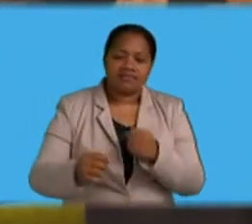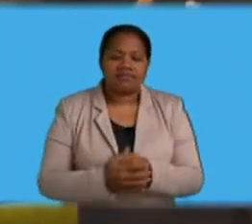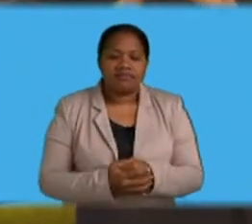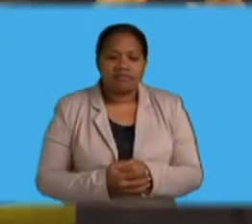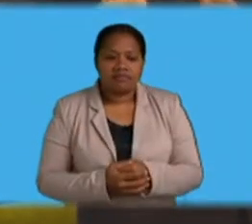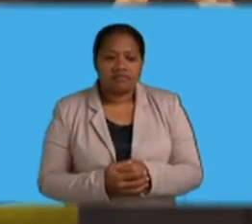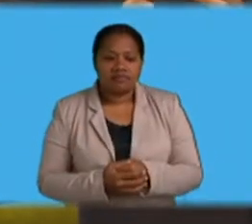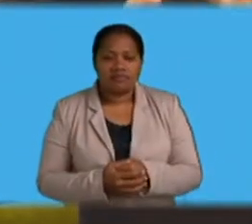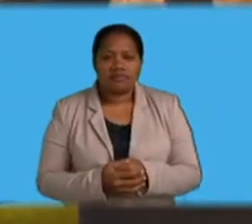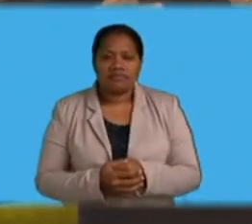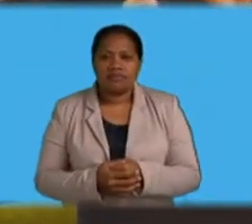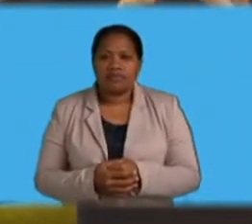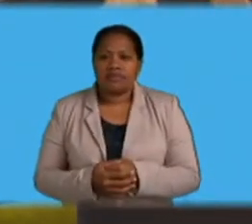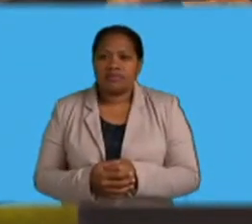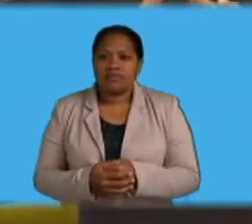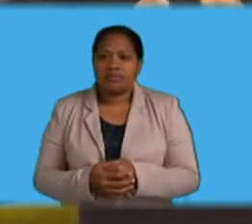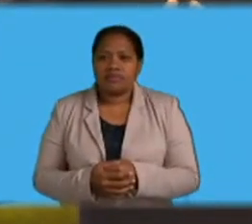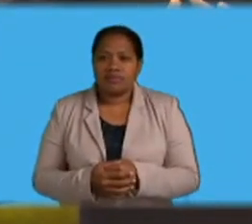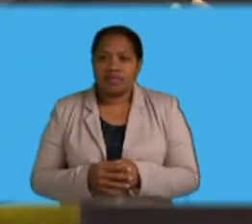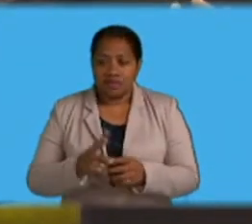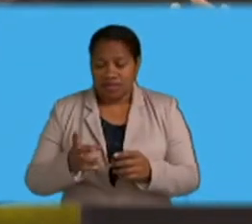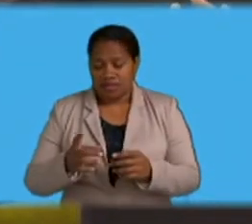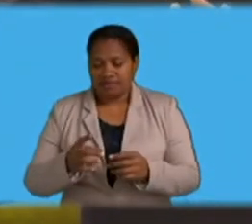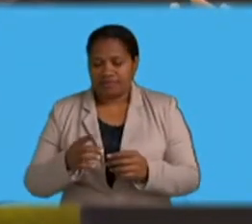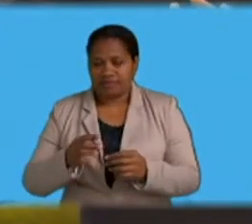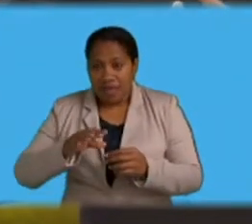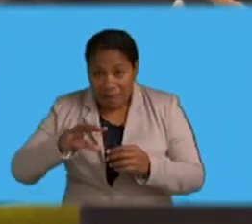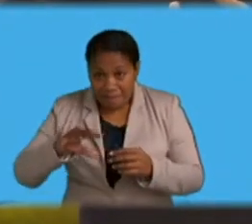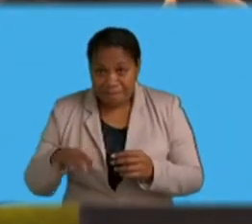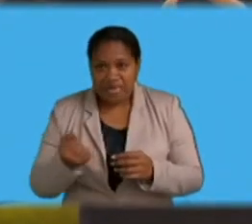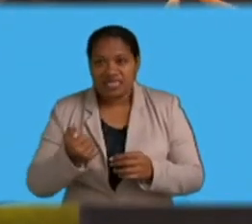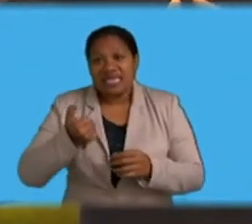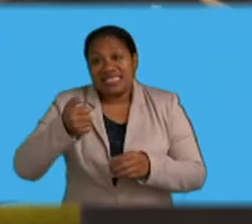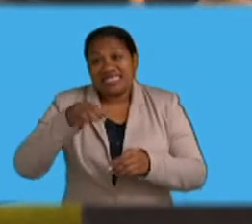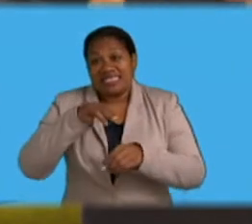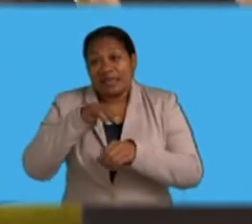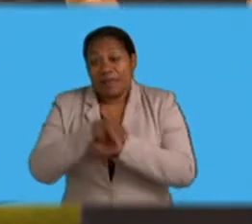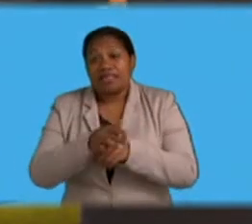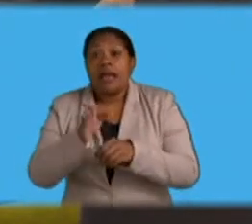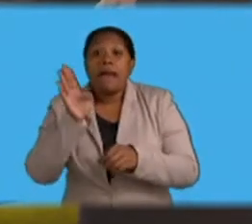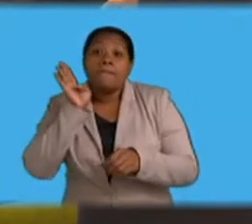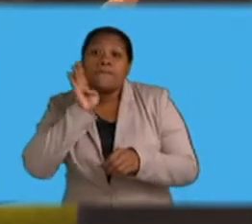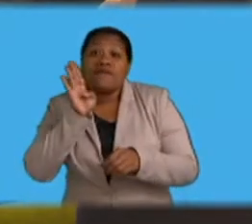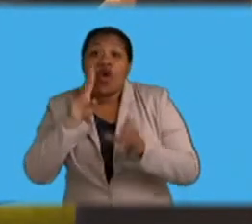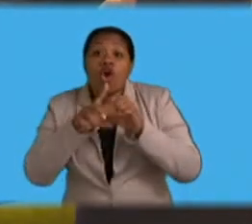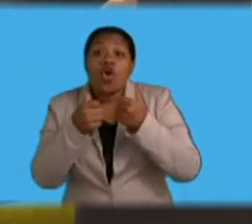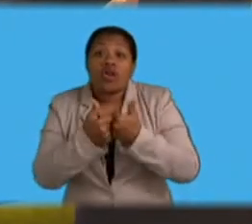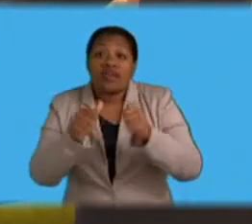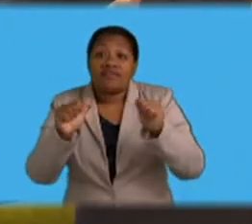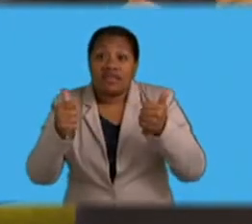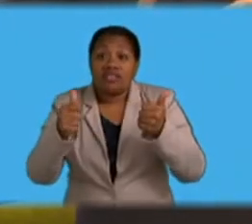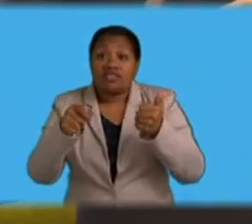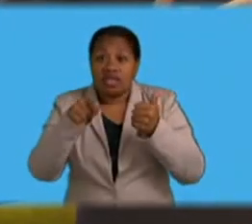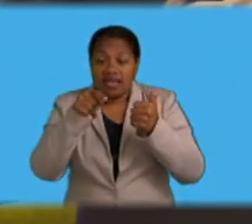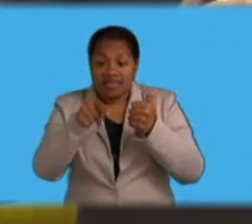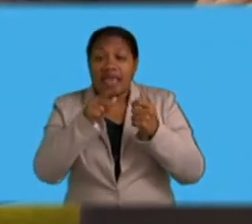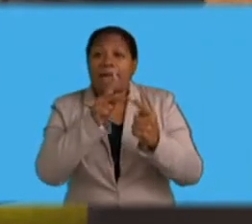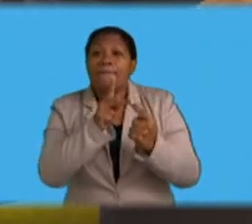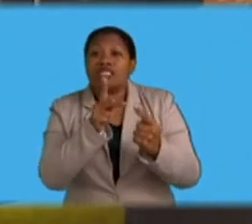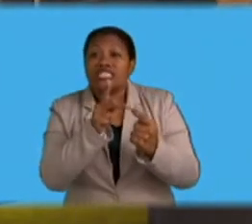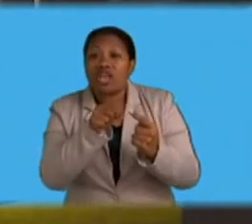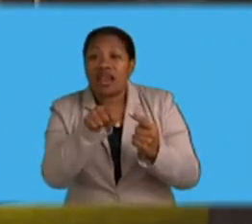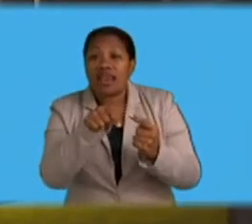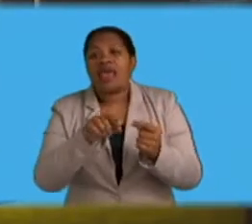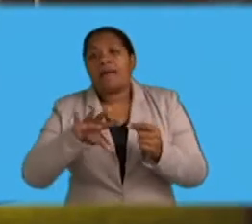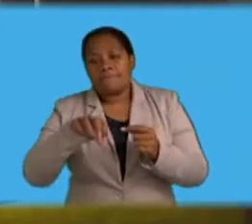you must have those positions advertised 6 months prior. Everybody goes through the interview process. So